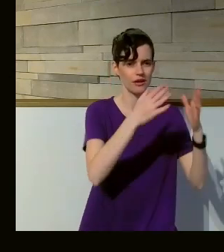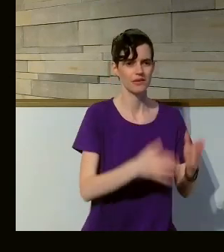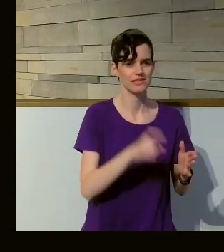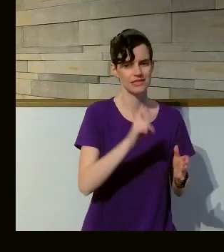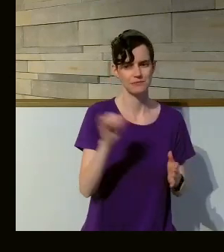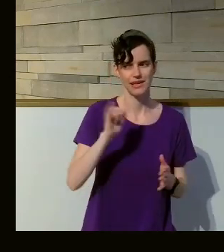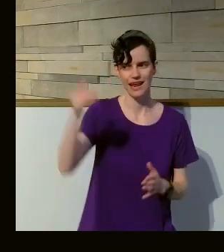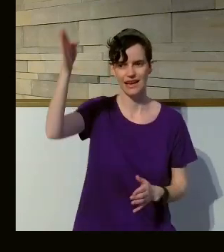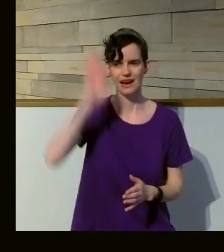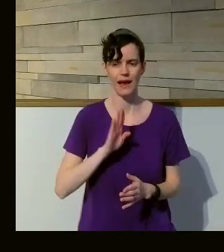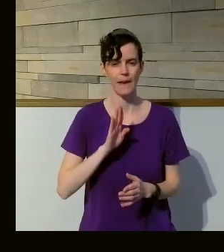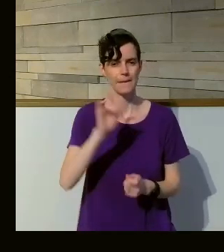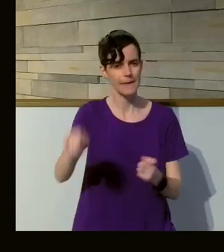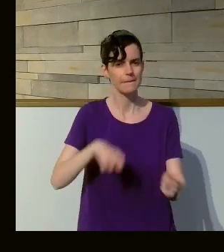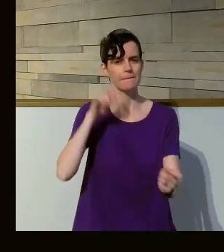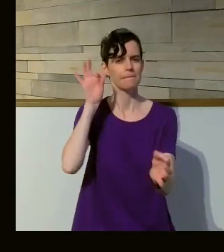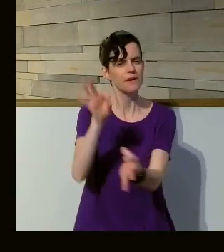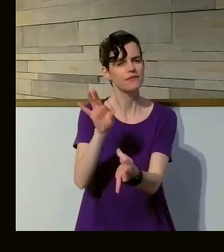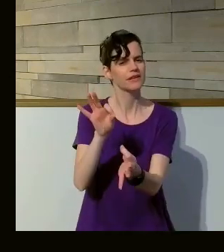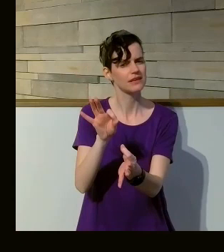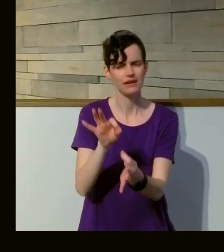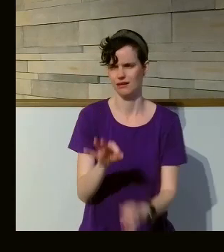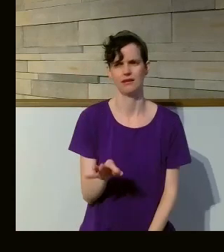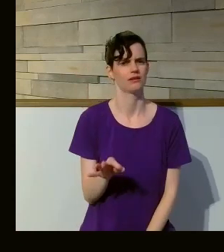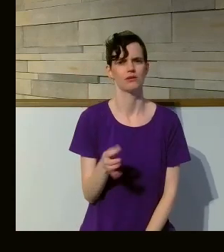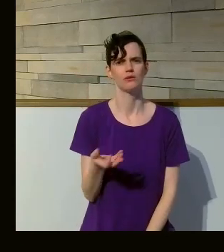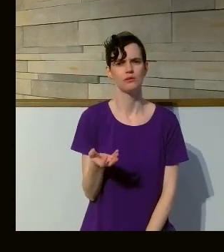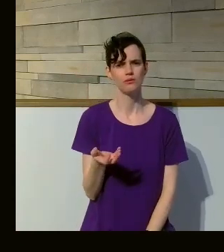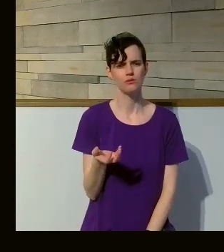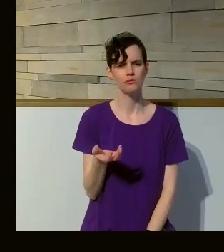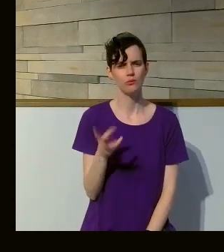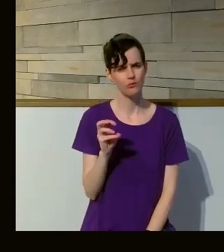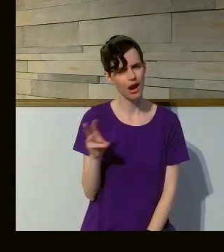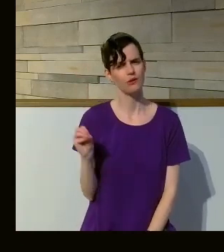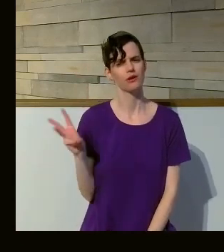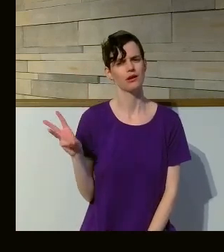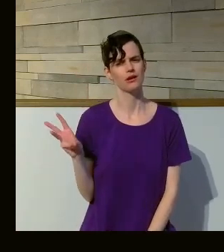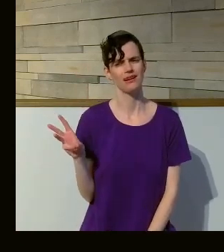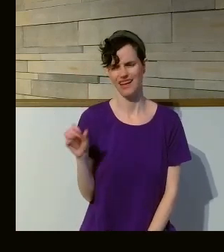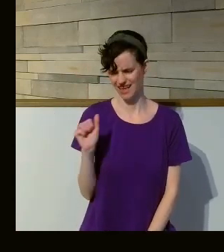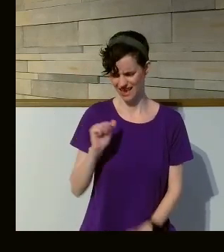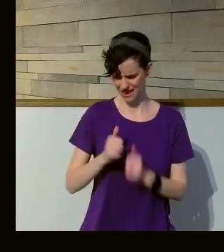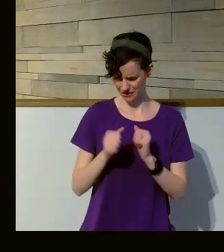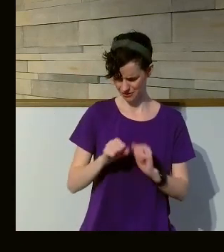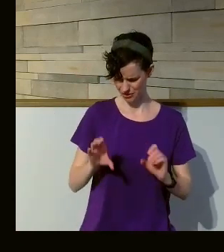like God, perfect, be perfect. Oh my goodness, wow. How can we do